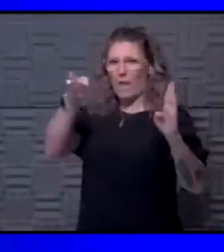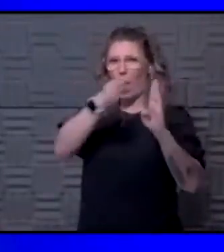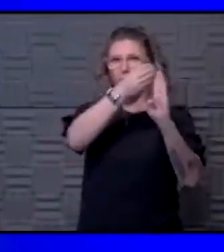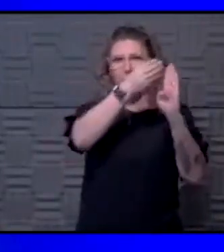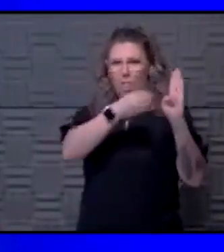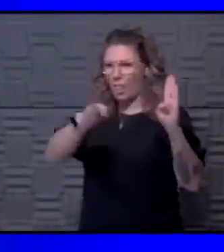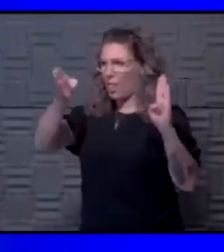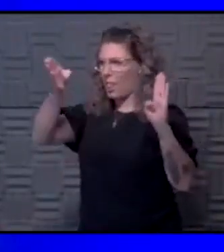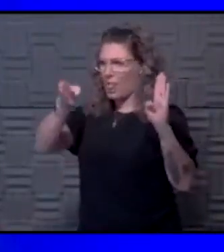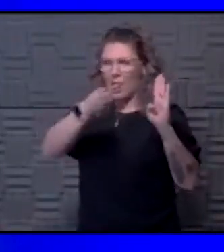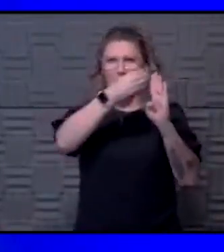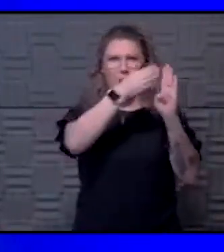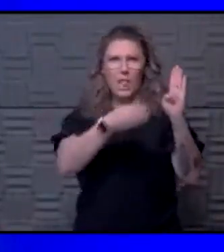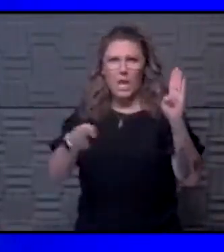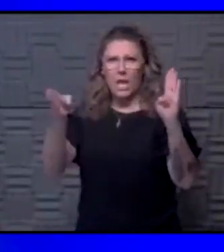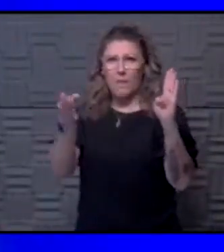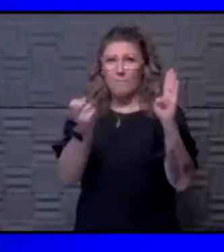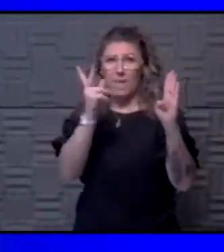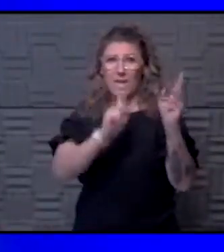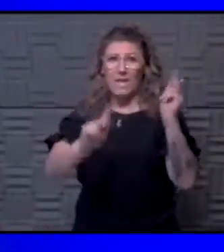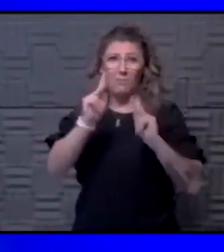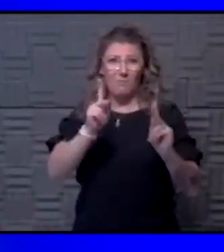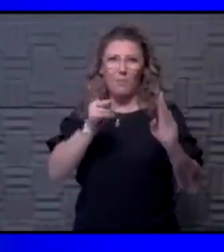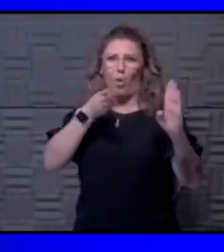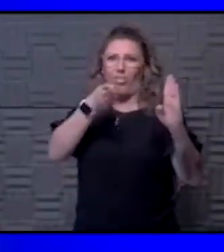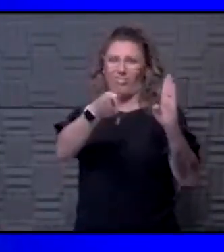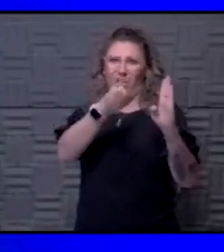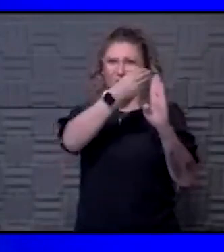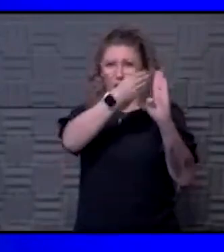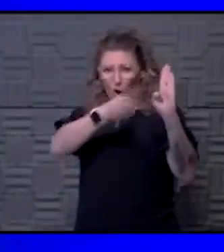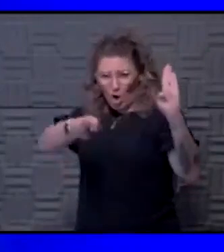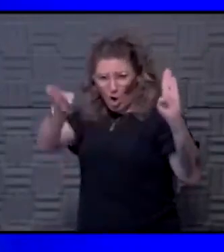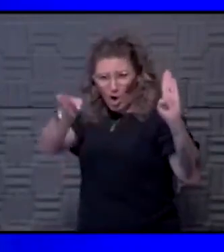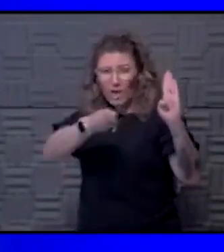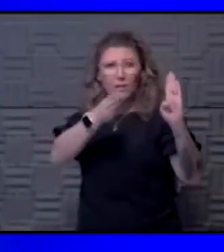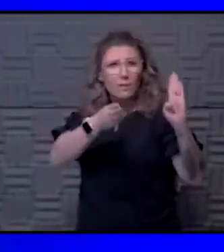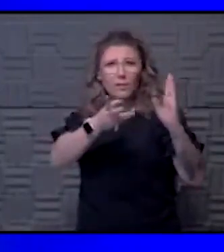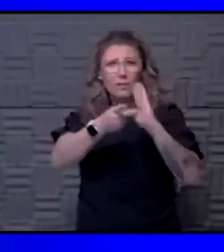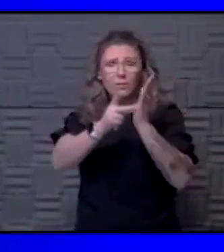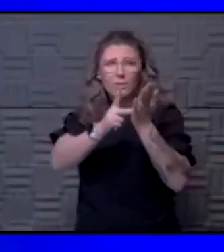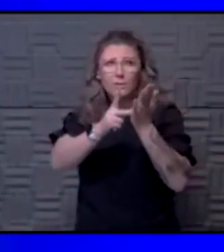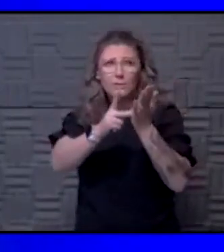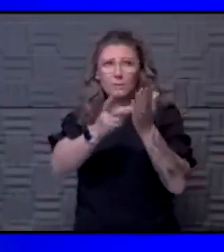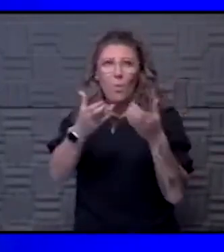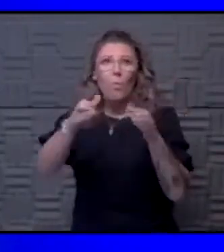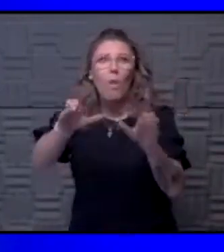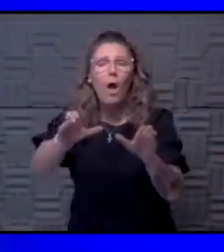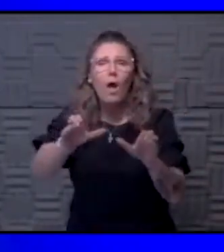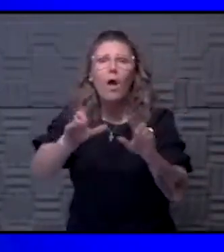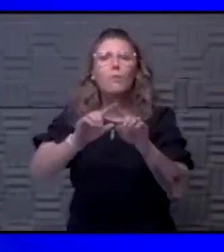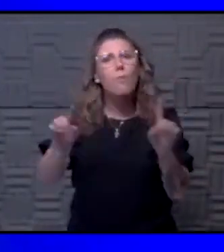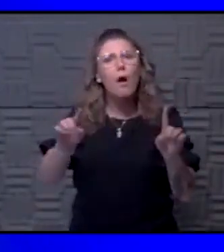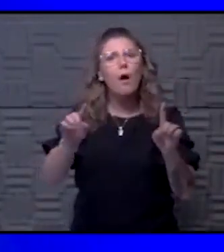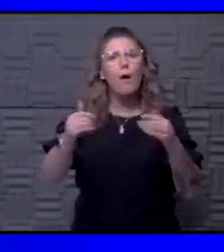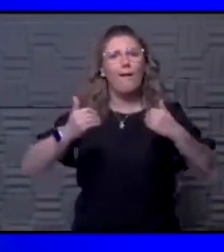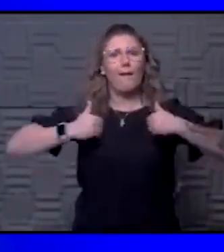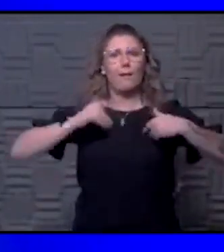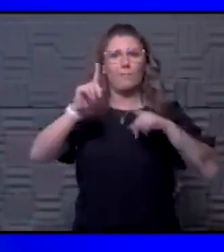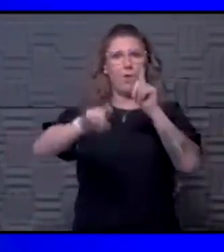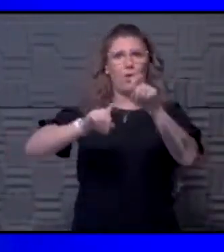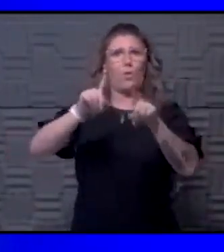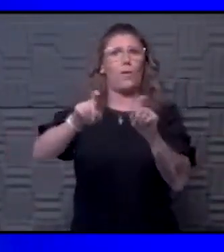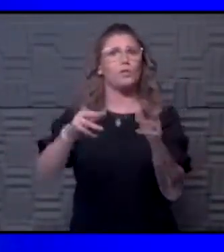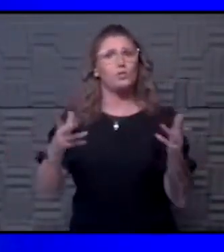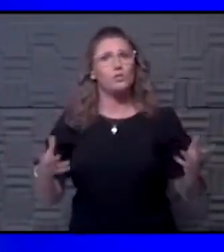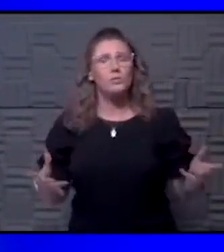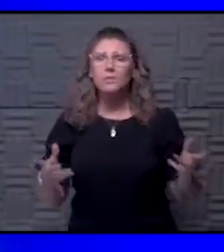part, which is where a lot of people are. And it's not that they don't want the vaccine, it's that they have questions or they need a